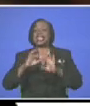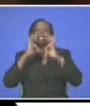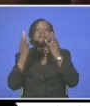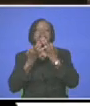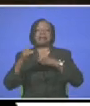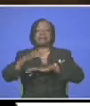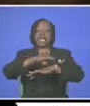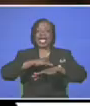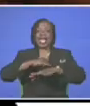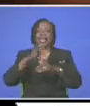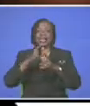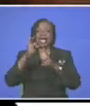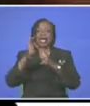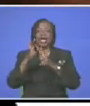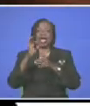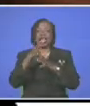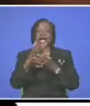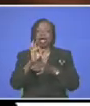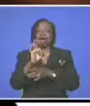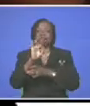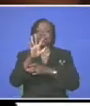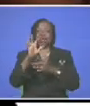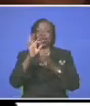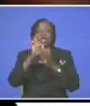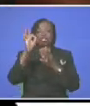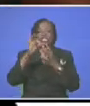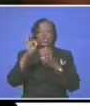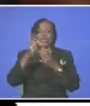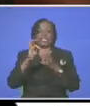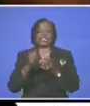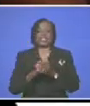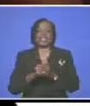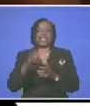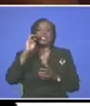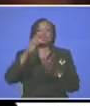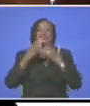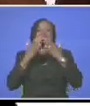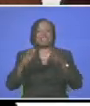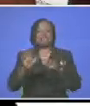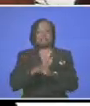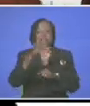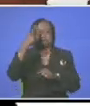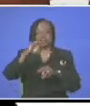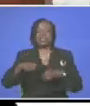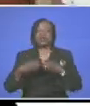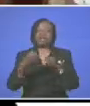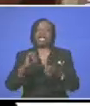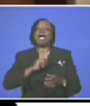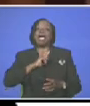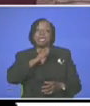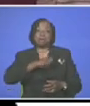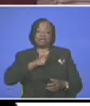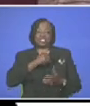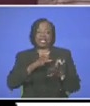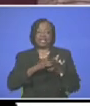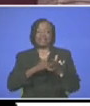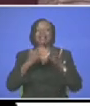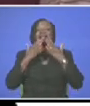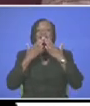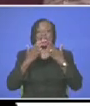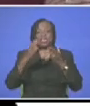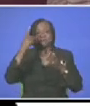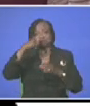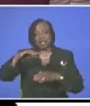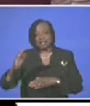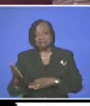choice. The unbeaten Diamond League champion was grateful for the offers. I really do appreciate it. Yeah, and thank you for